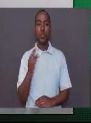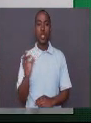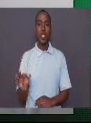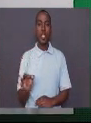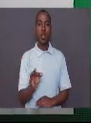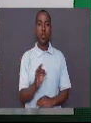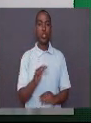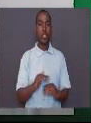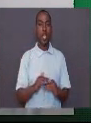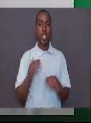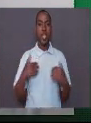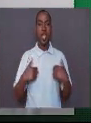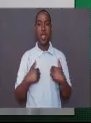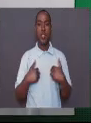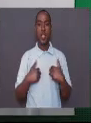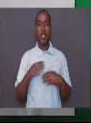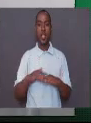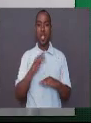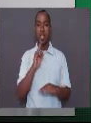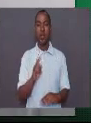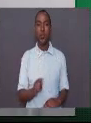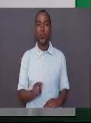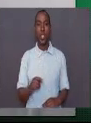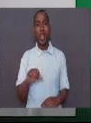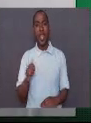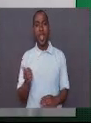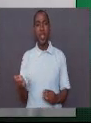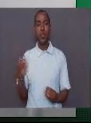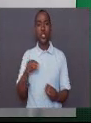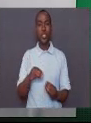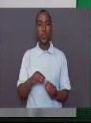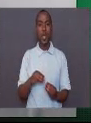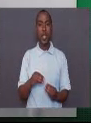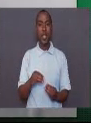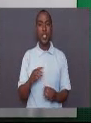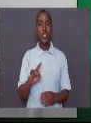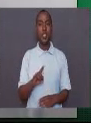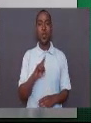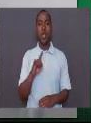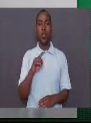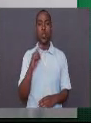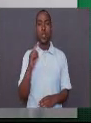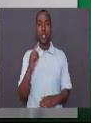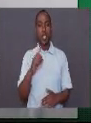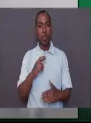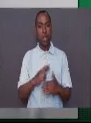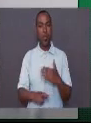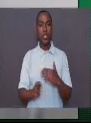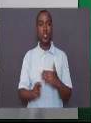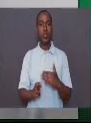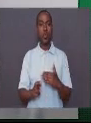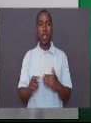crops and animals. Also, modern applications produce